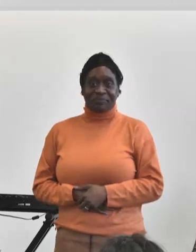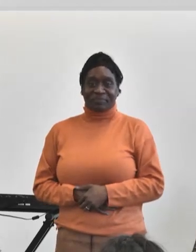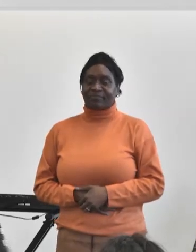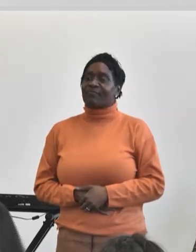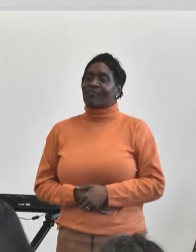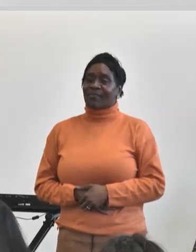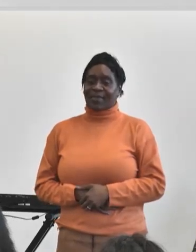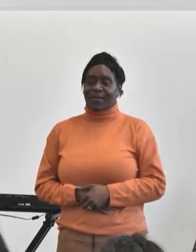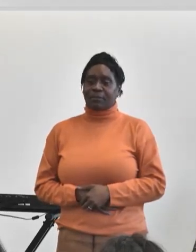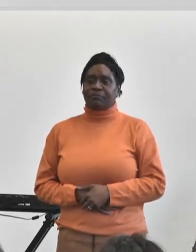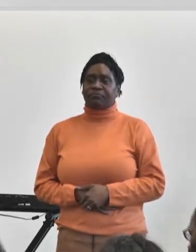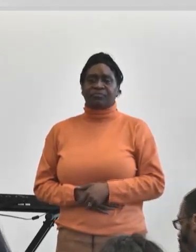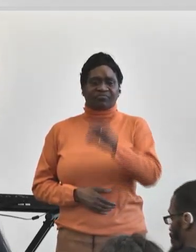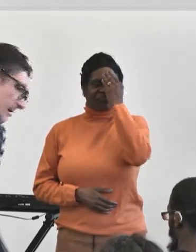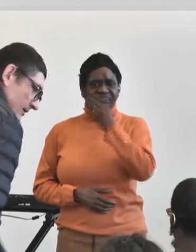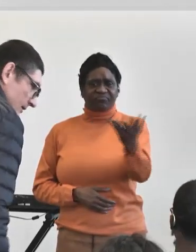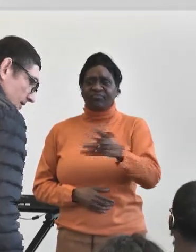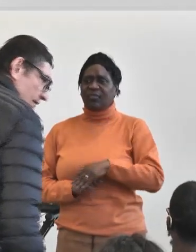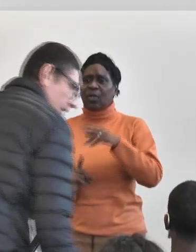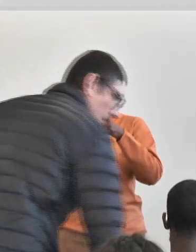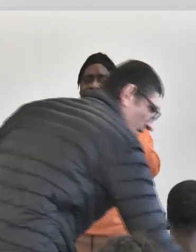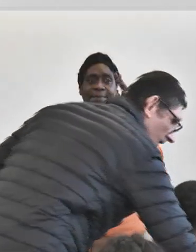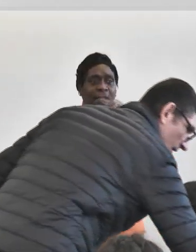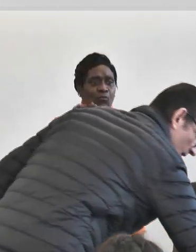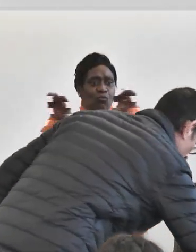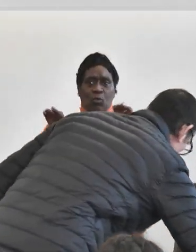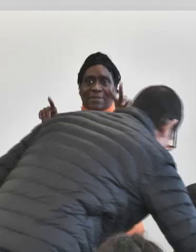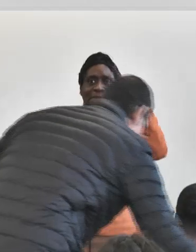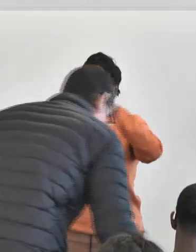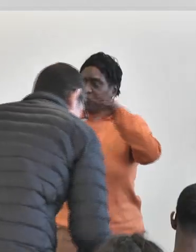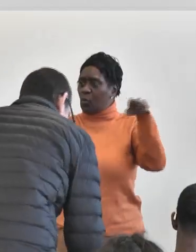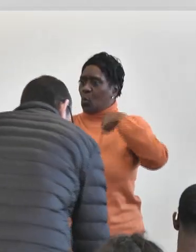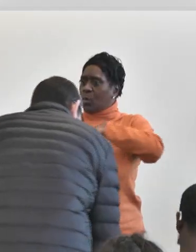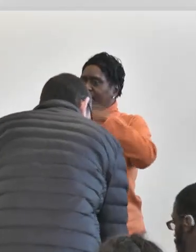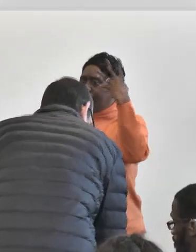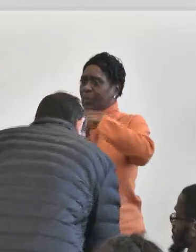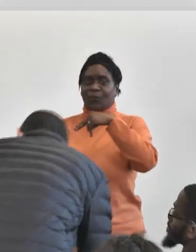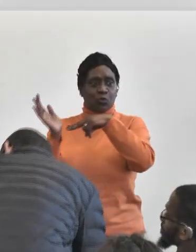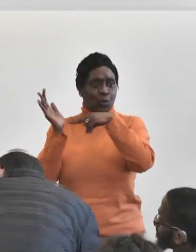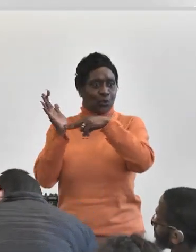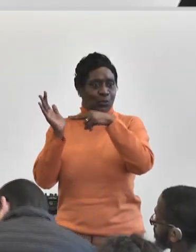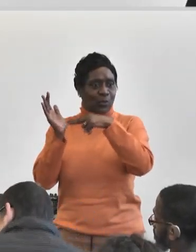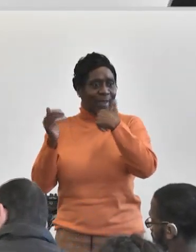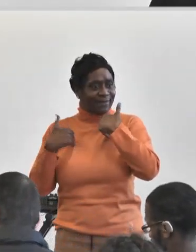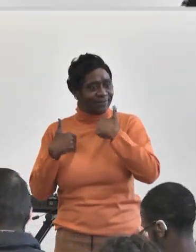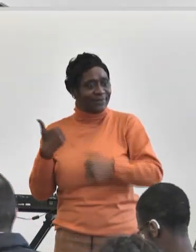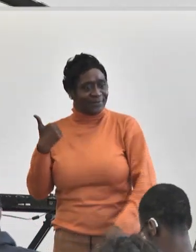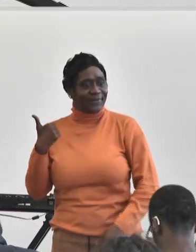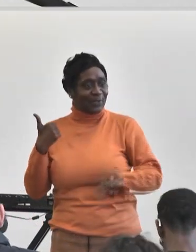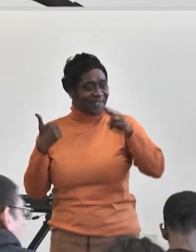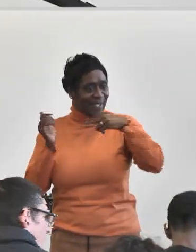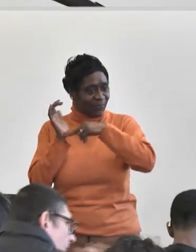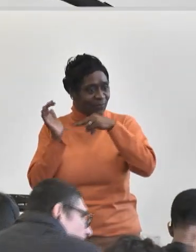I just need to let you know, on the second floor, we have a beautiful nursery, and